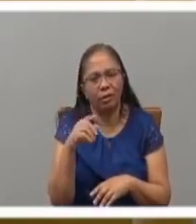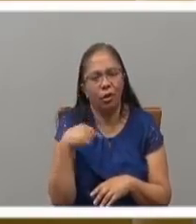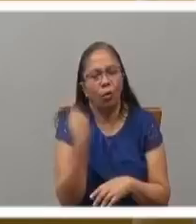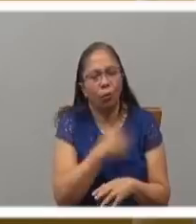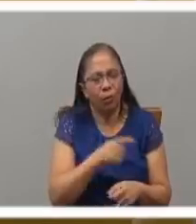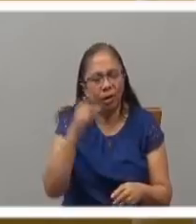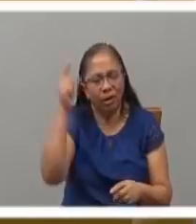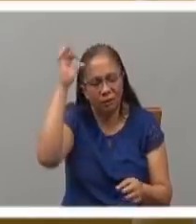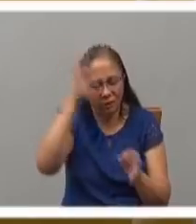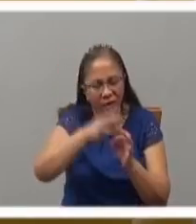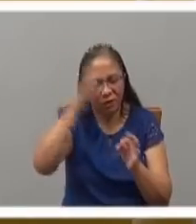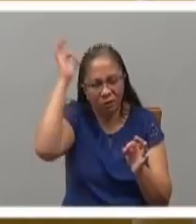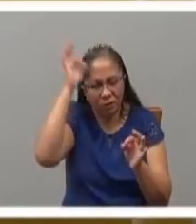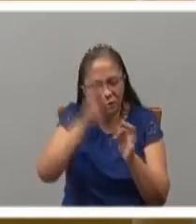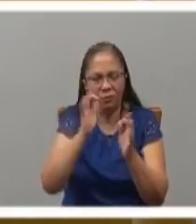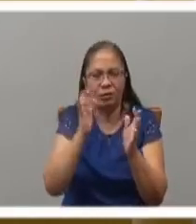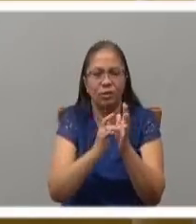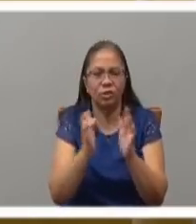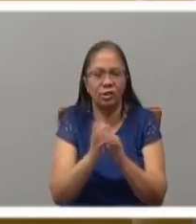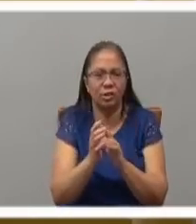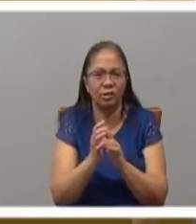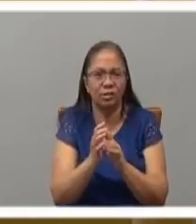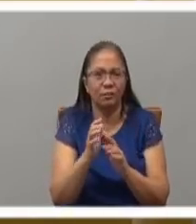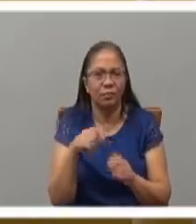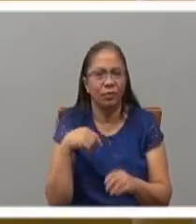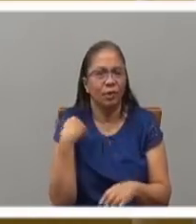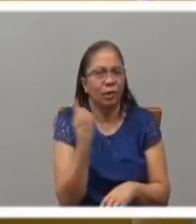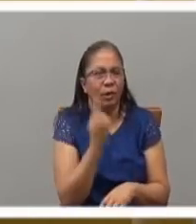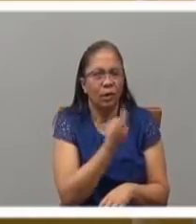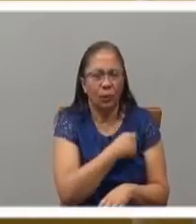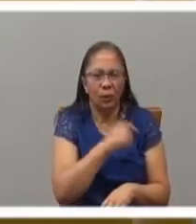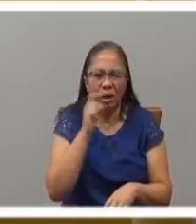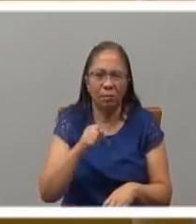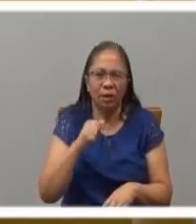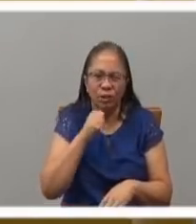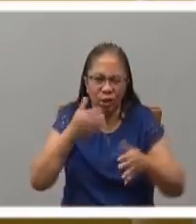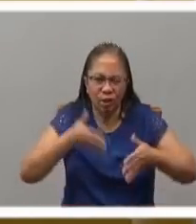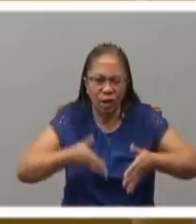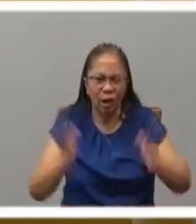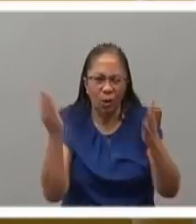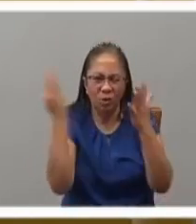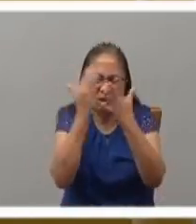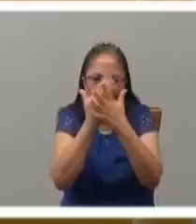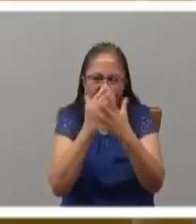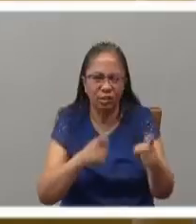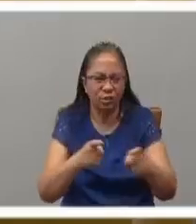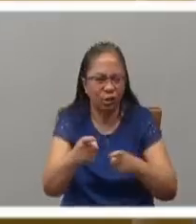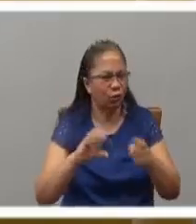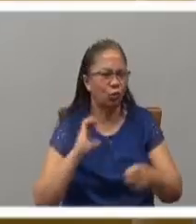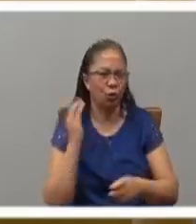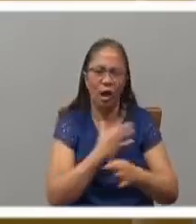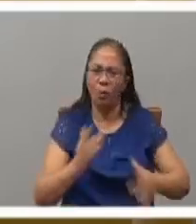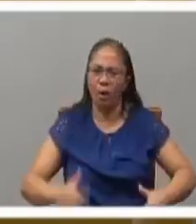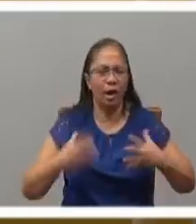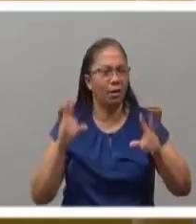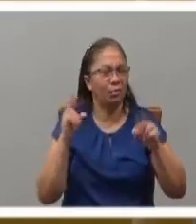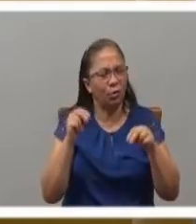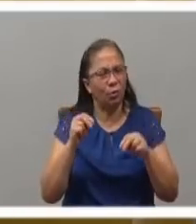Jesus, let us not allow darkness to consume us, but let us allow the